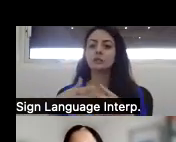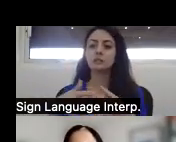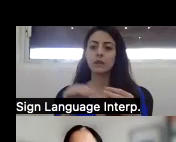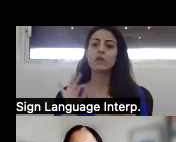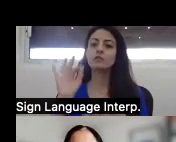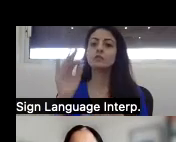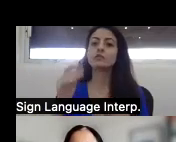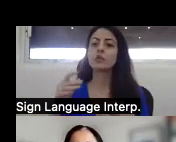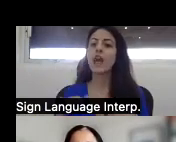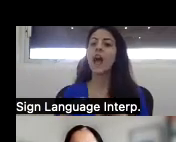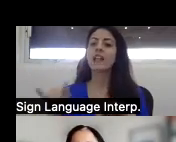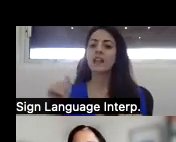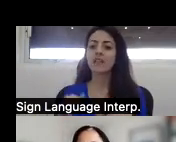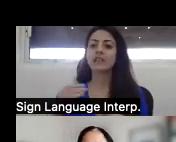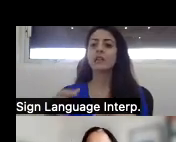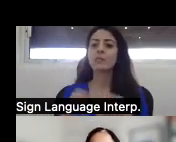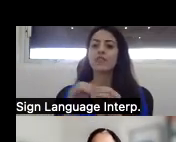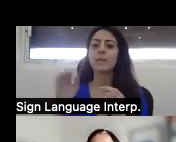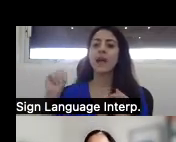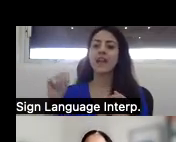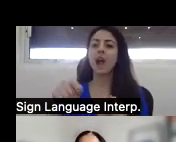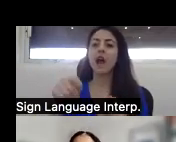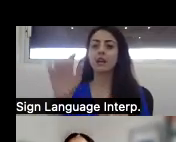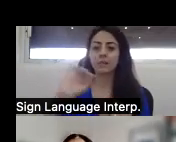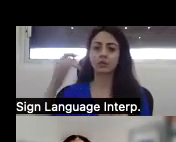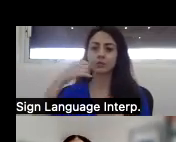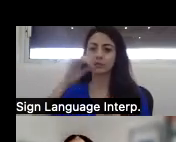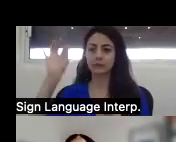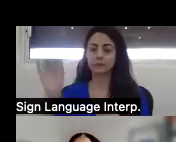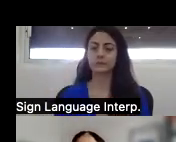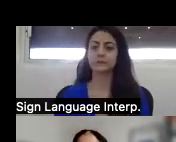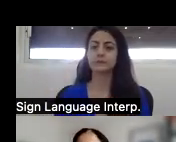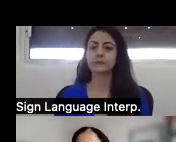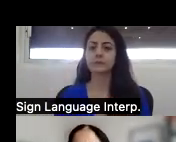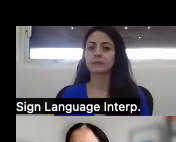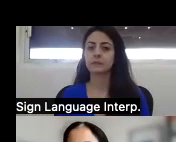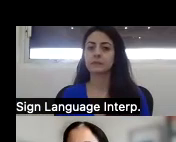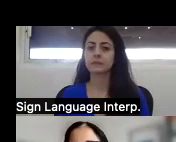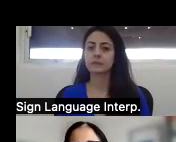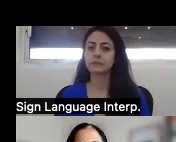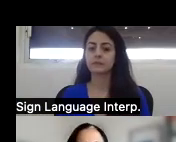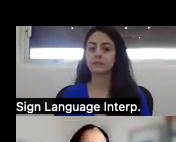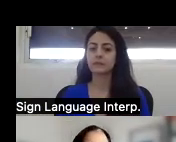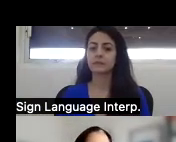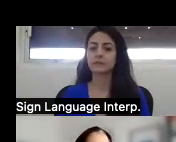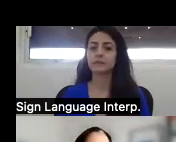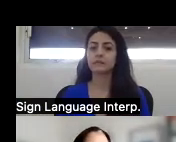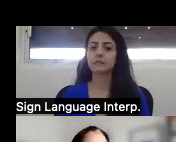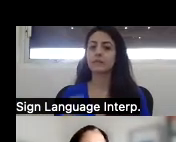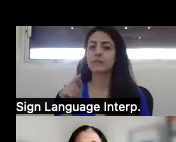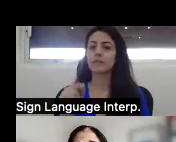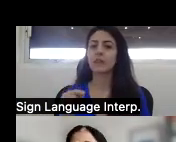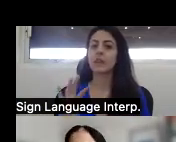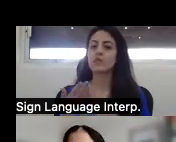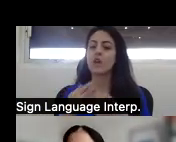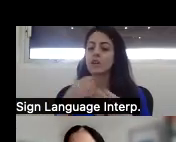ARDD. I've been with the Arab Renaissance for Democracy and Development. It's an independent NGO in Jordan, and I've been working with them